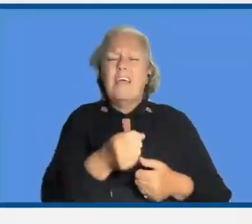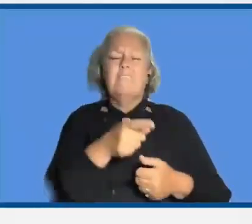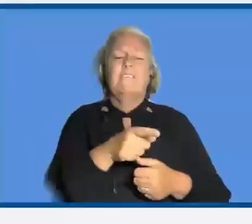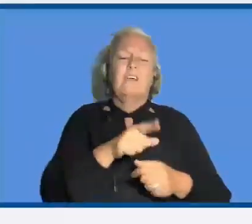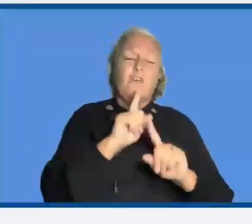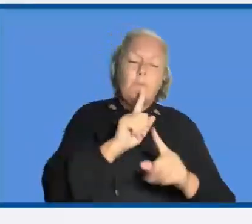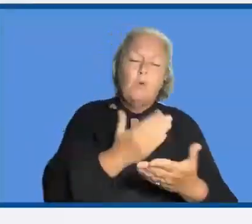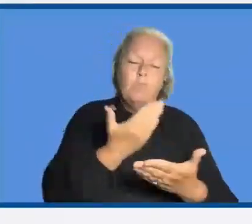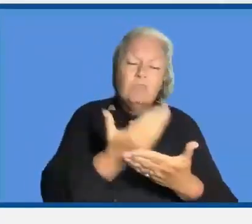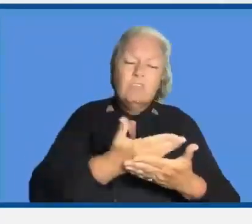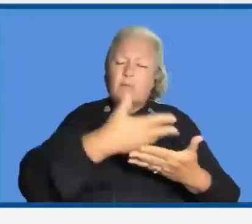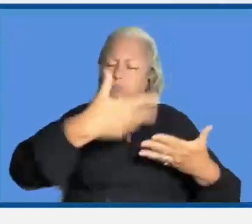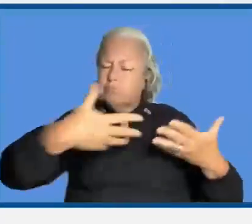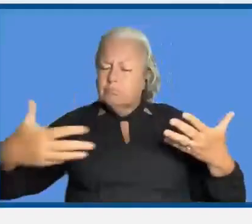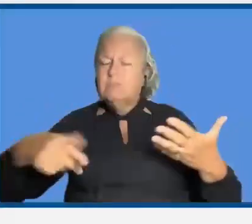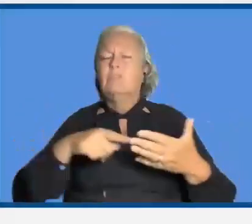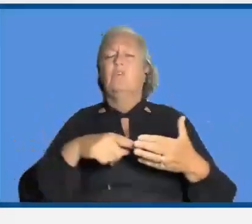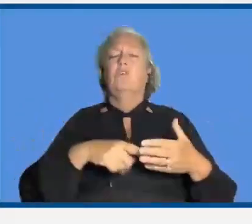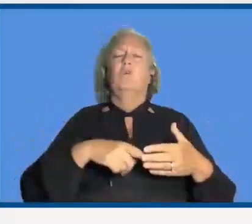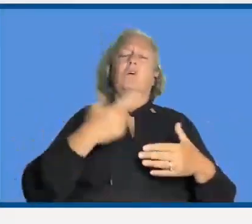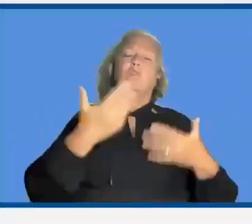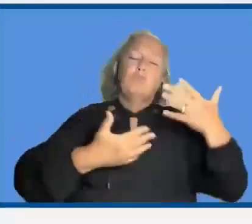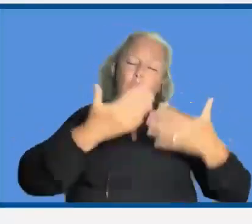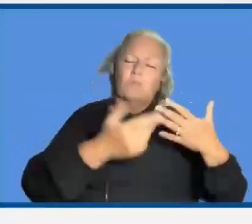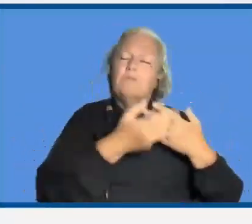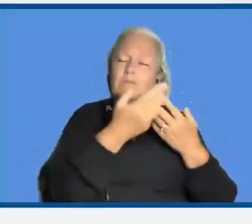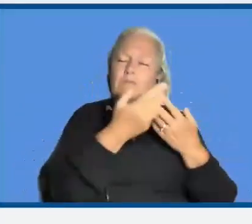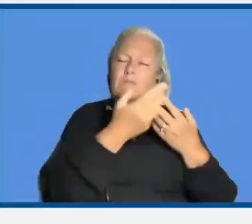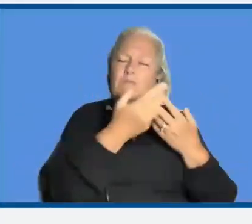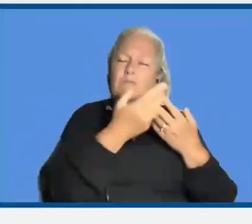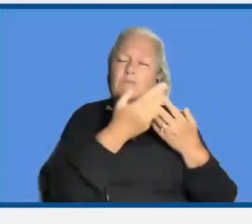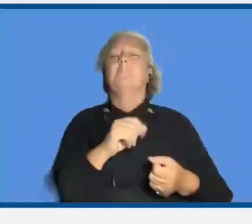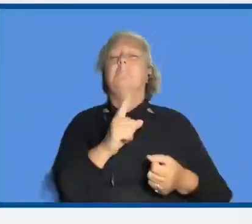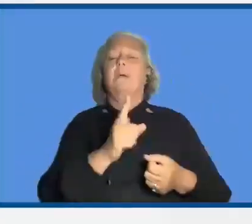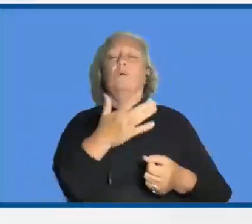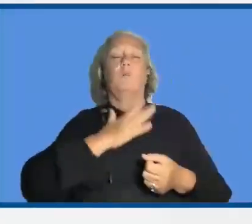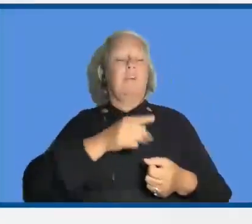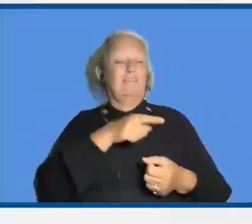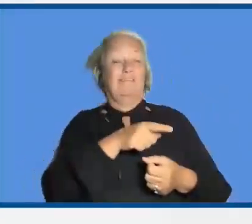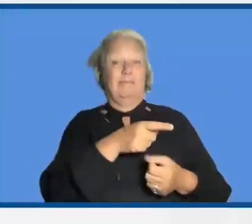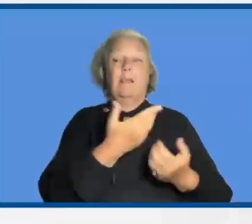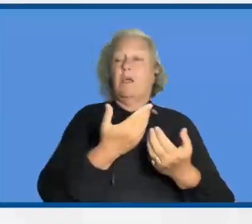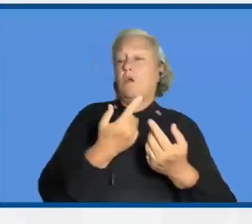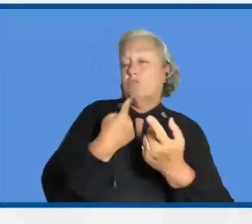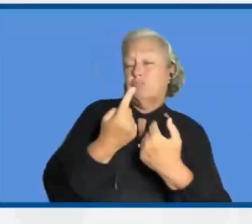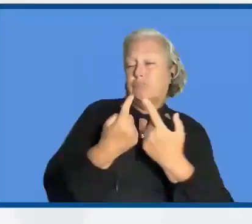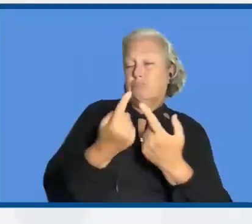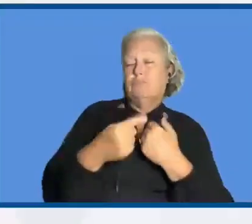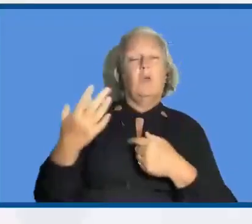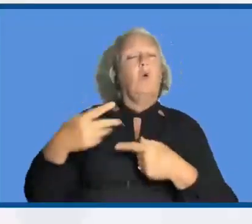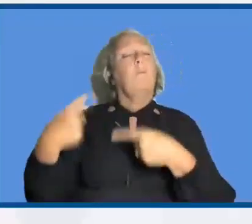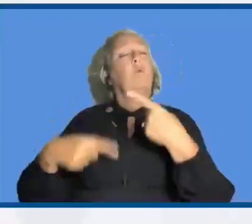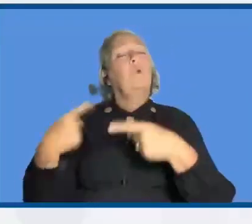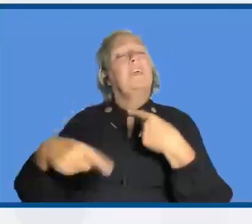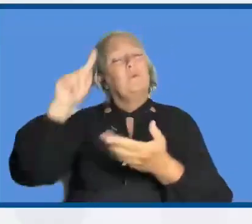sometimes doesn't succeed in engaging in a dialogue with political decisions, or sometimes that is not reflected